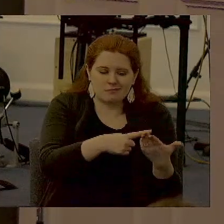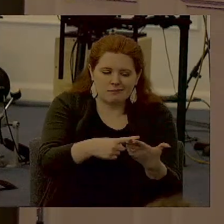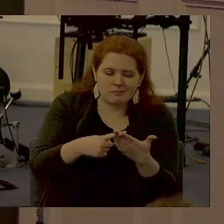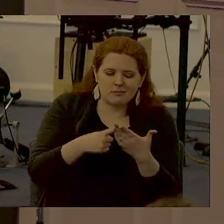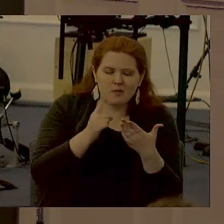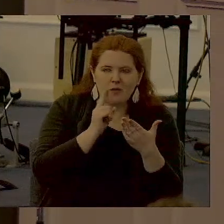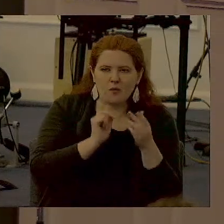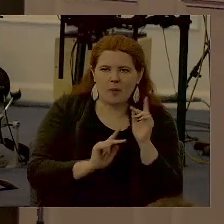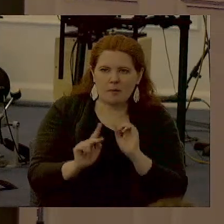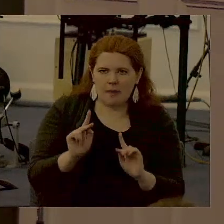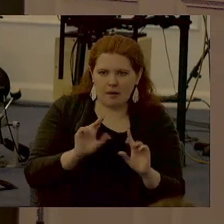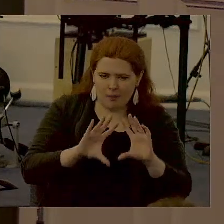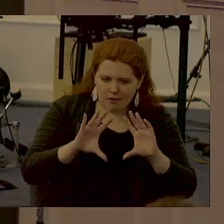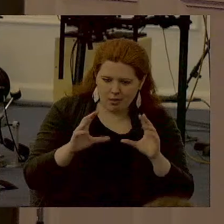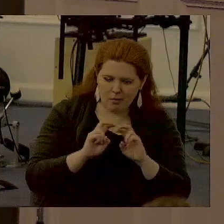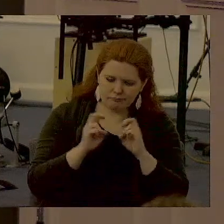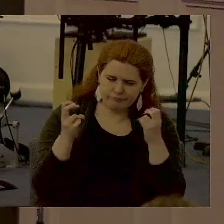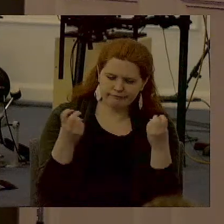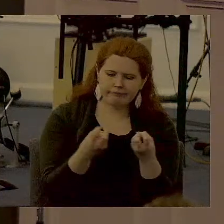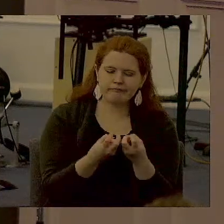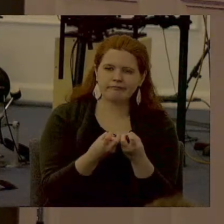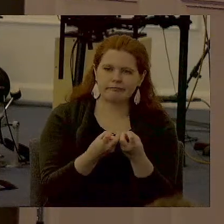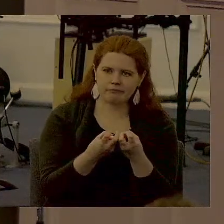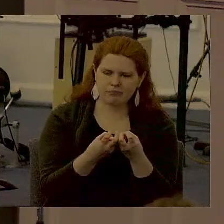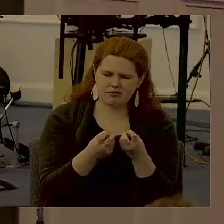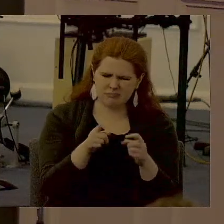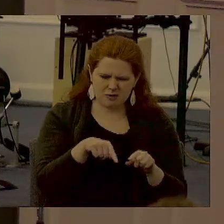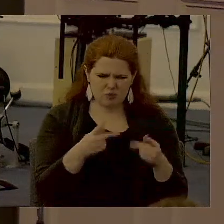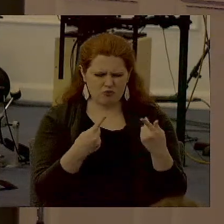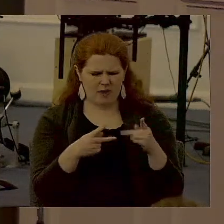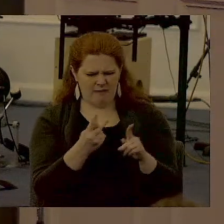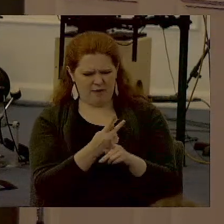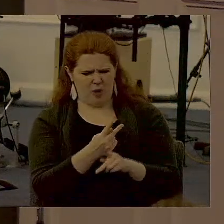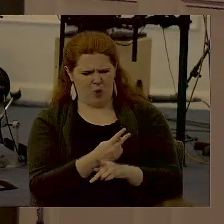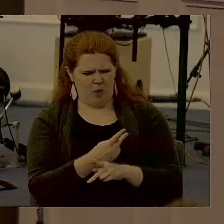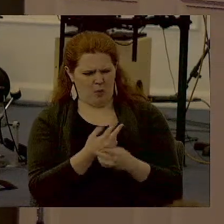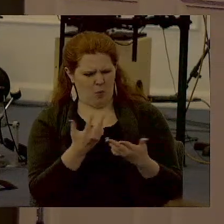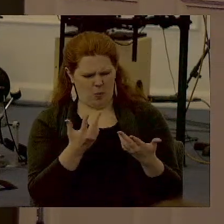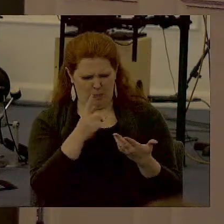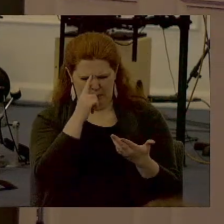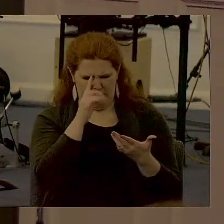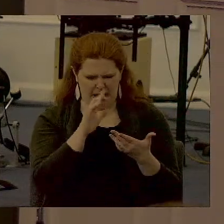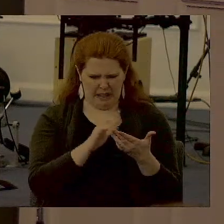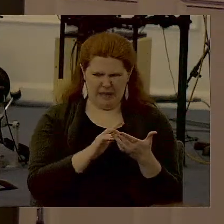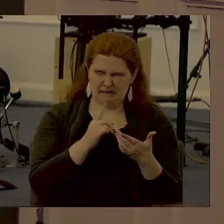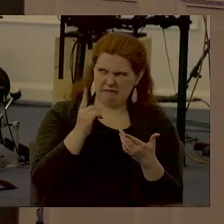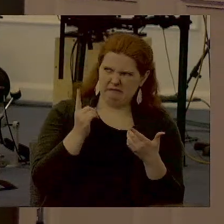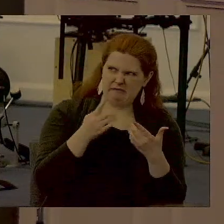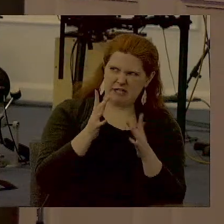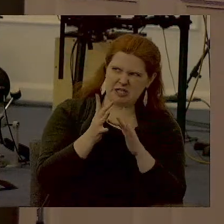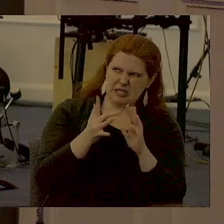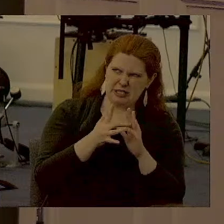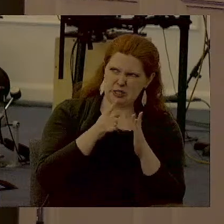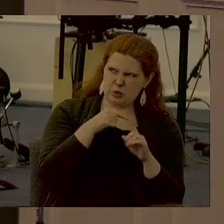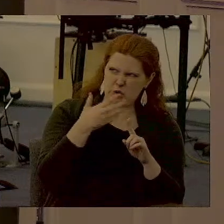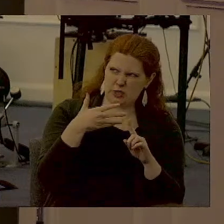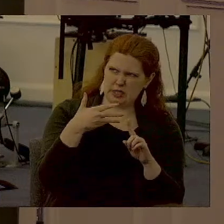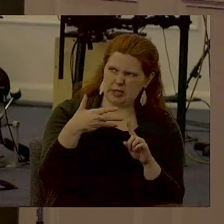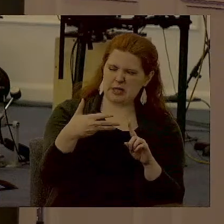for people who are trying to figure out what they believe about Jesus, who are trying to figure out what